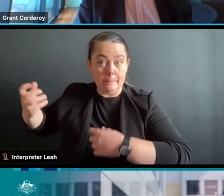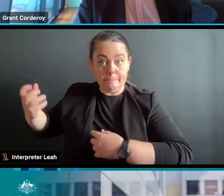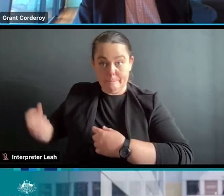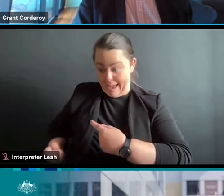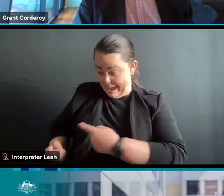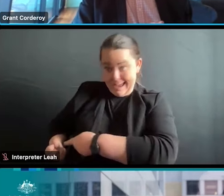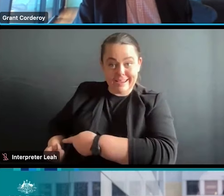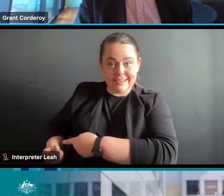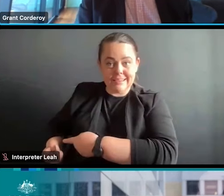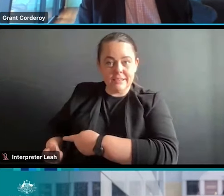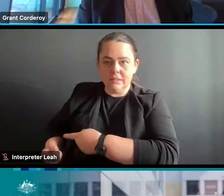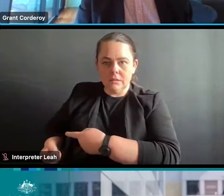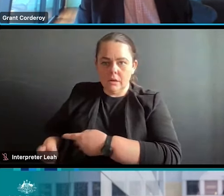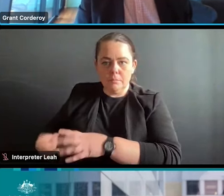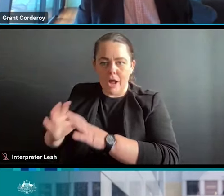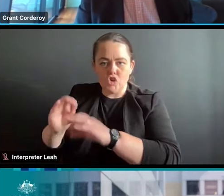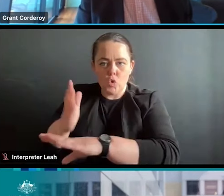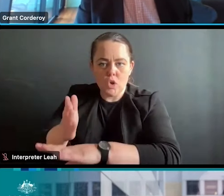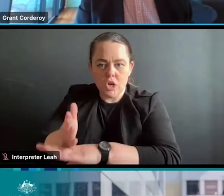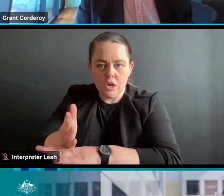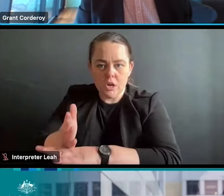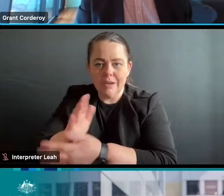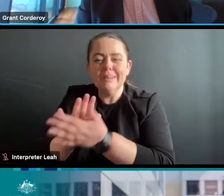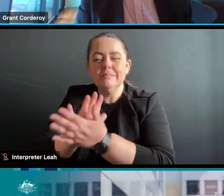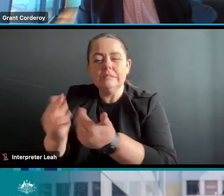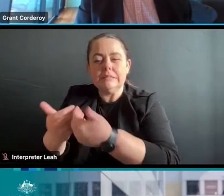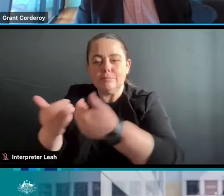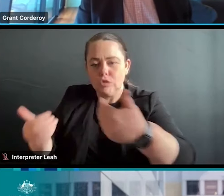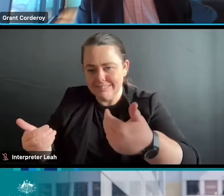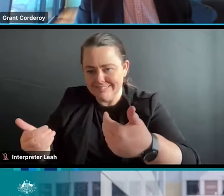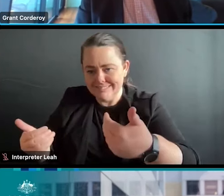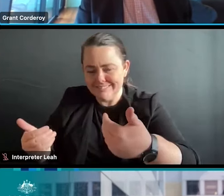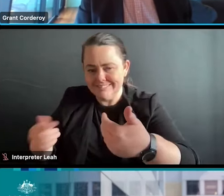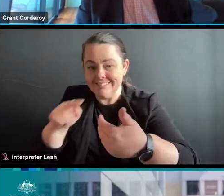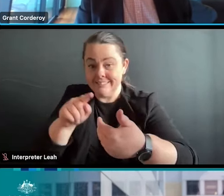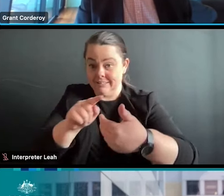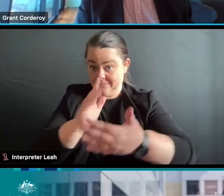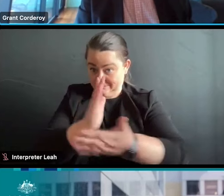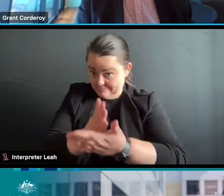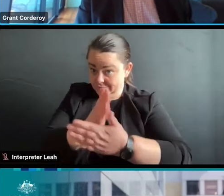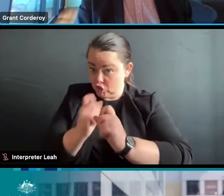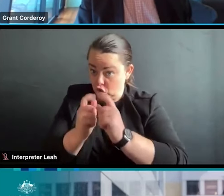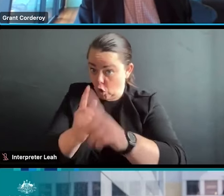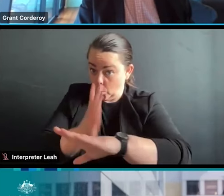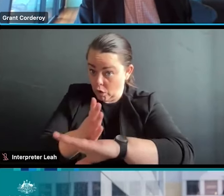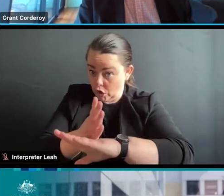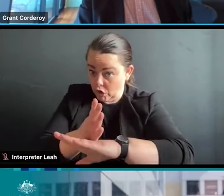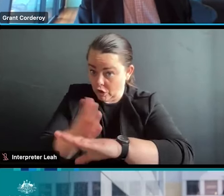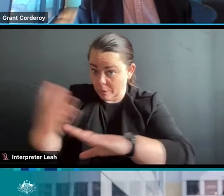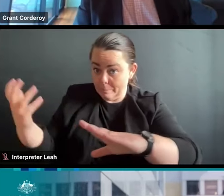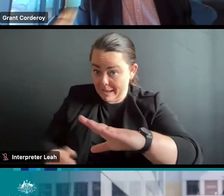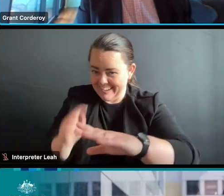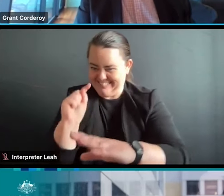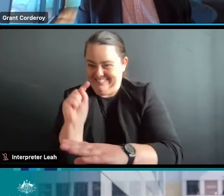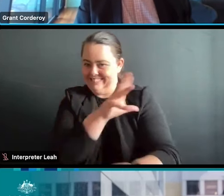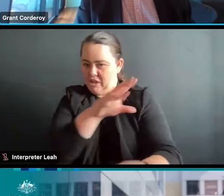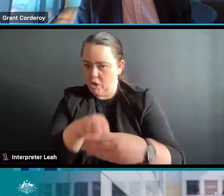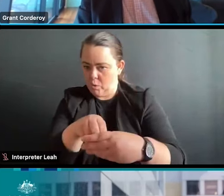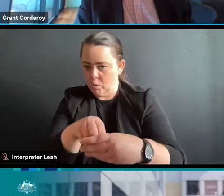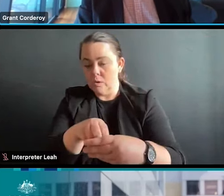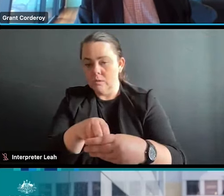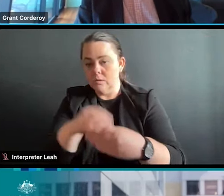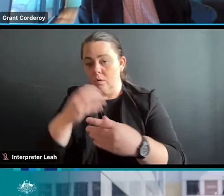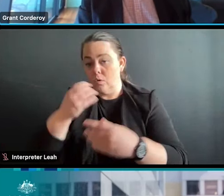a little bit of a transition phase for home care work for so many of the home care providers. And again,